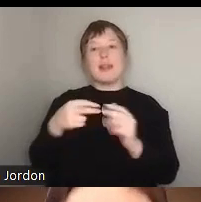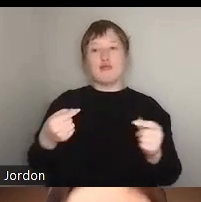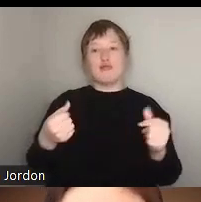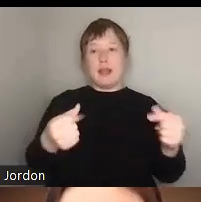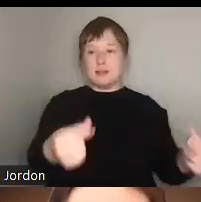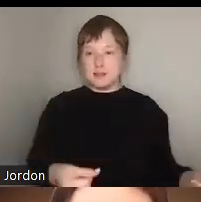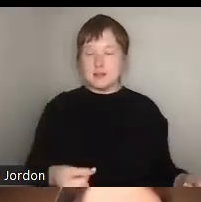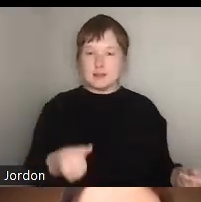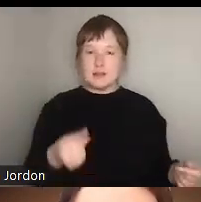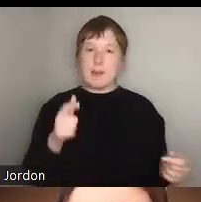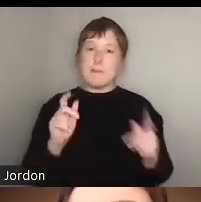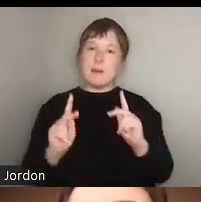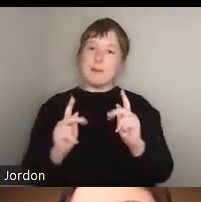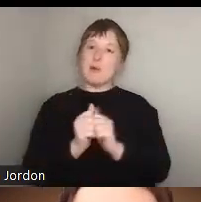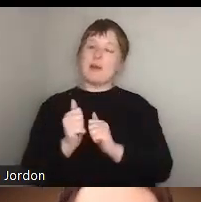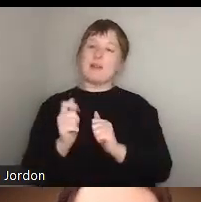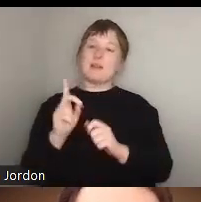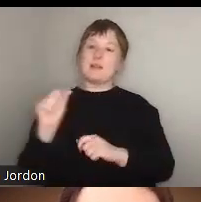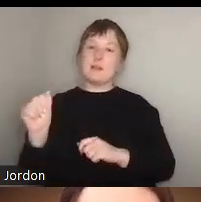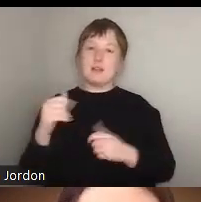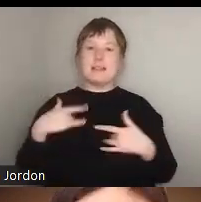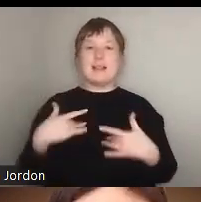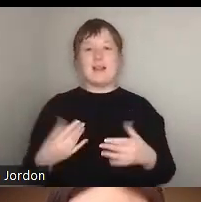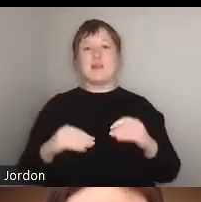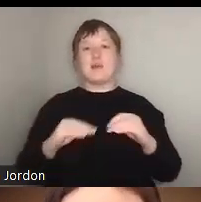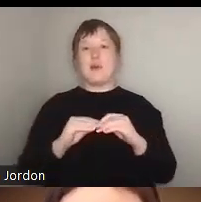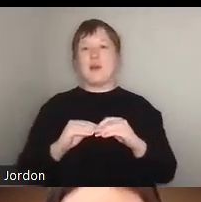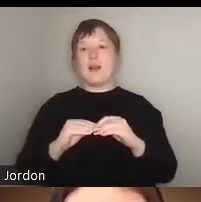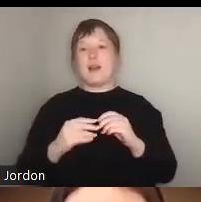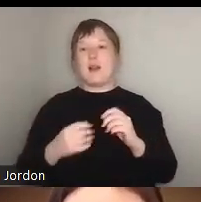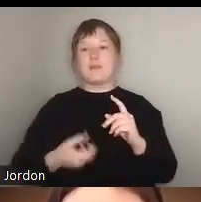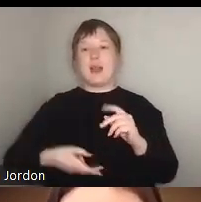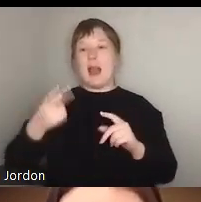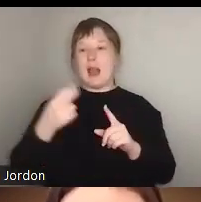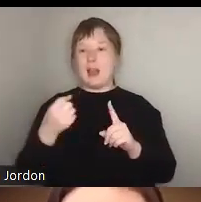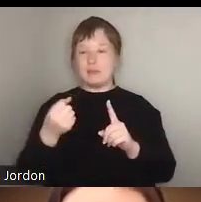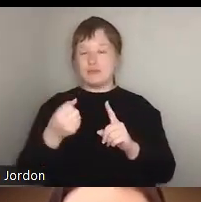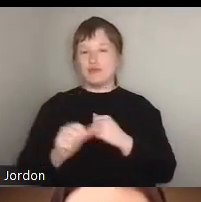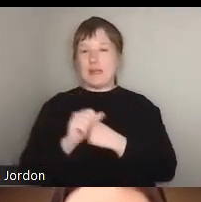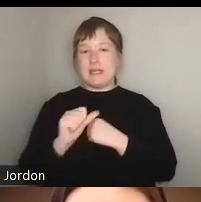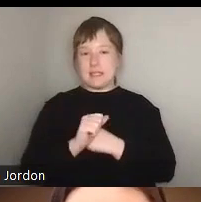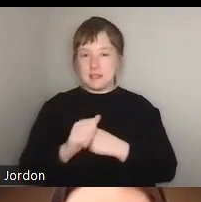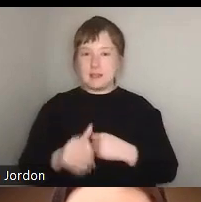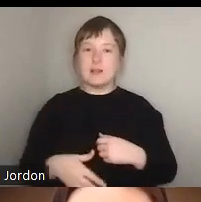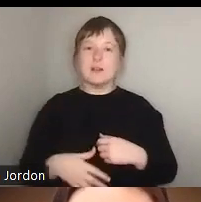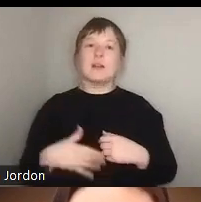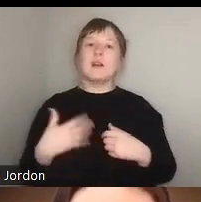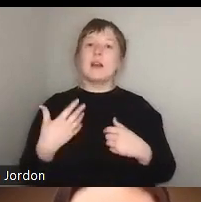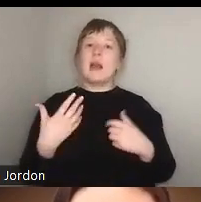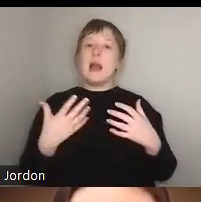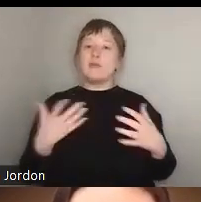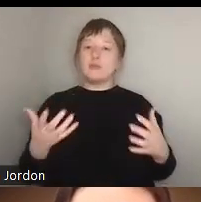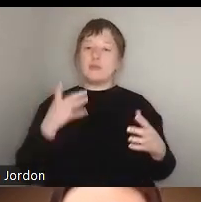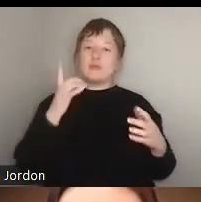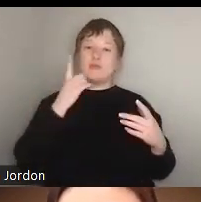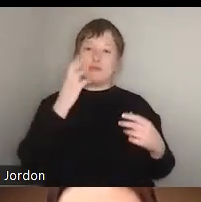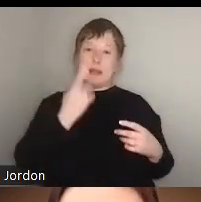are, experience much more risk, have a higher risk of experiencing abuse. We've also found that they tend